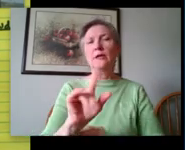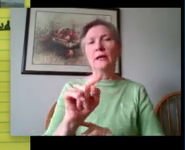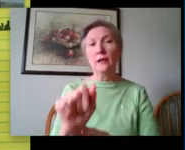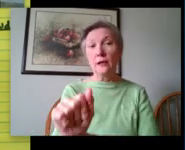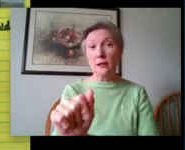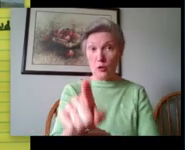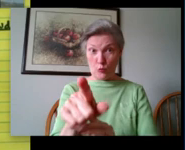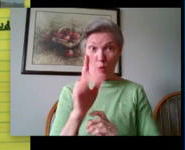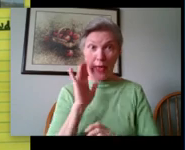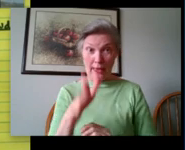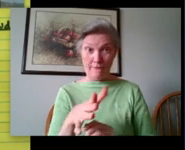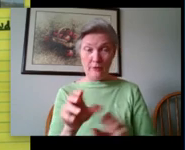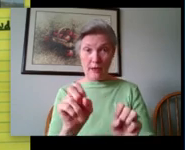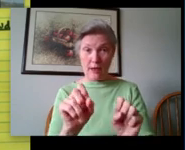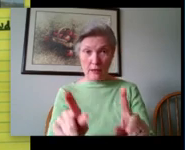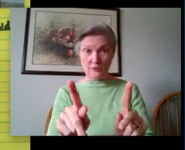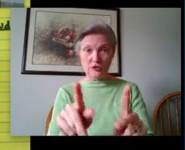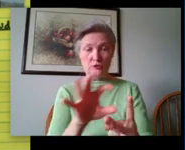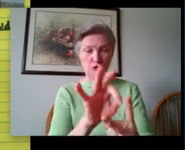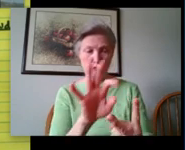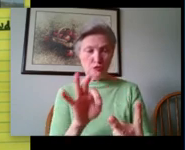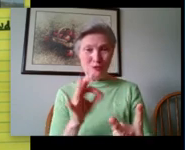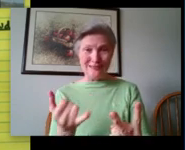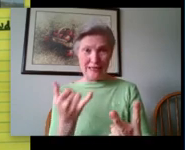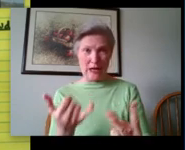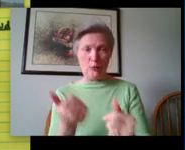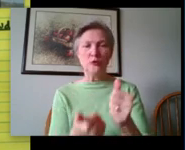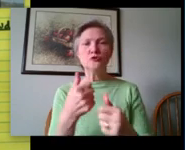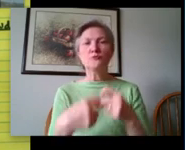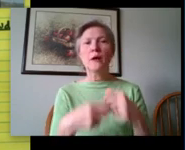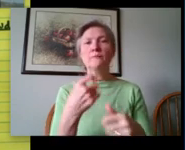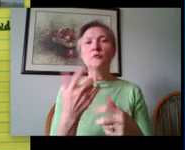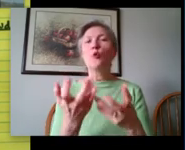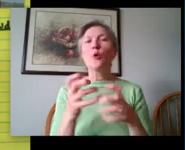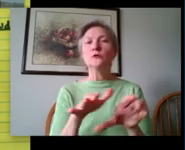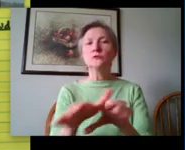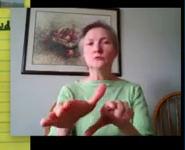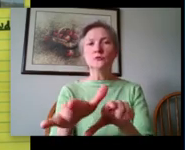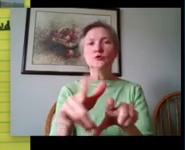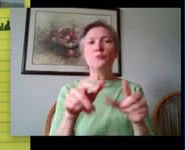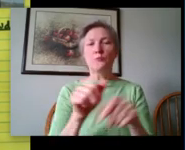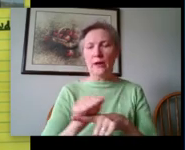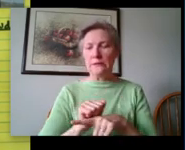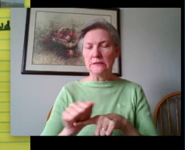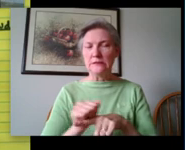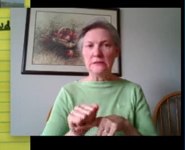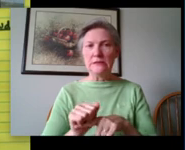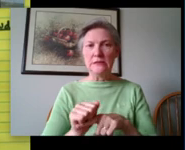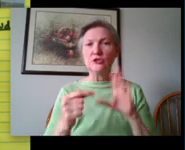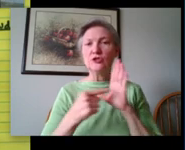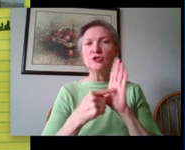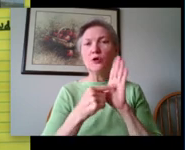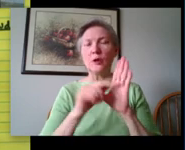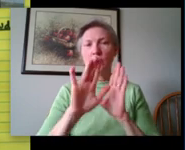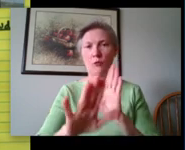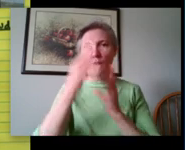option of which problem you'd like to do in order to practice visually representing